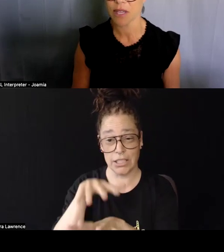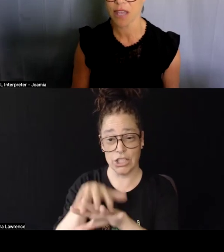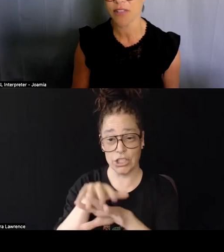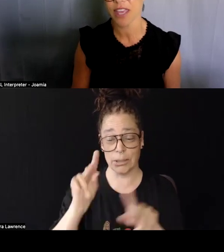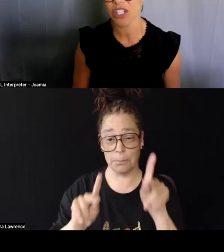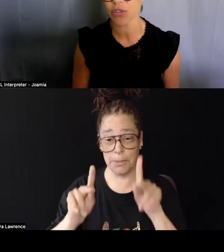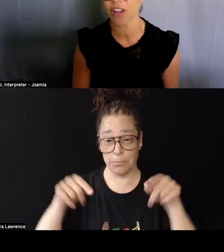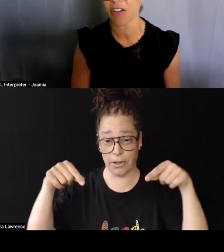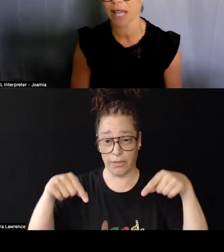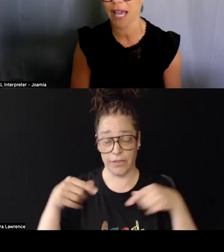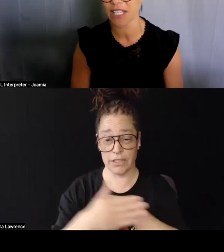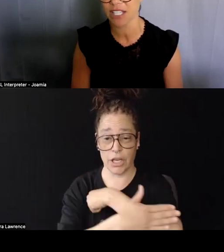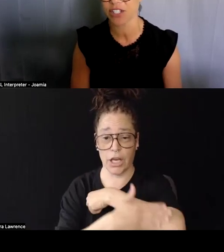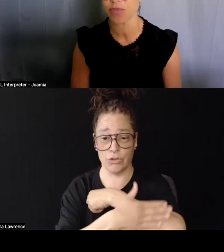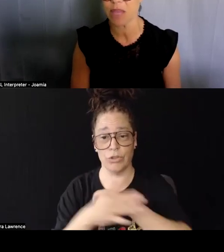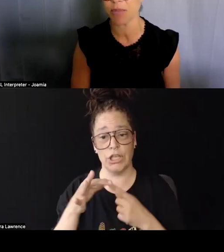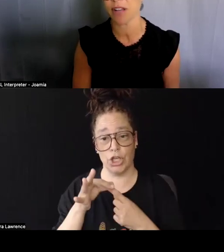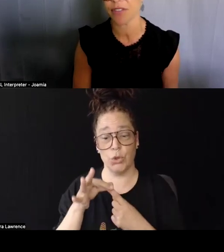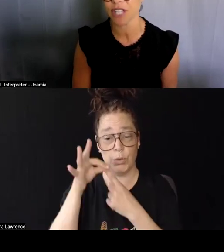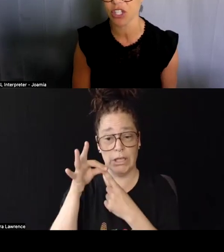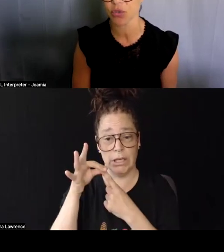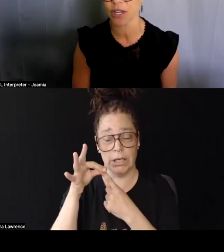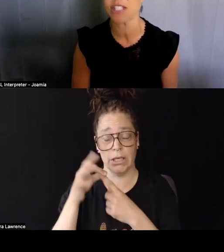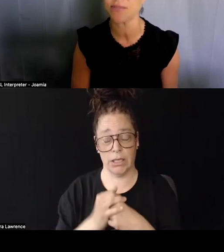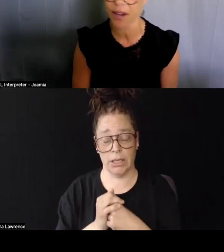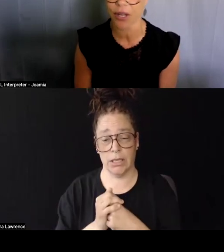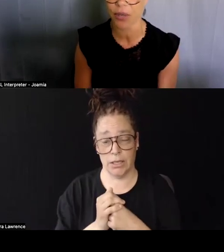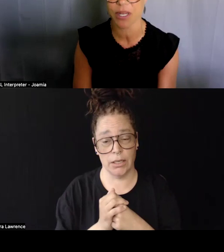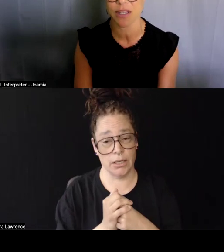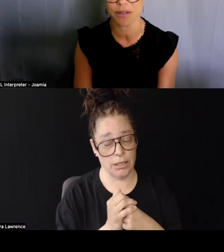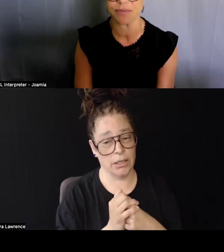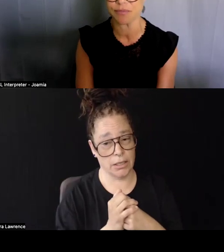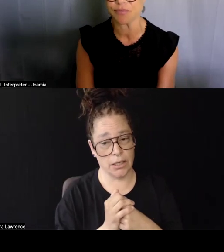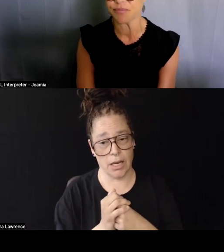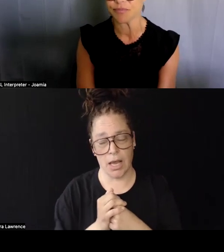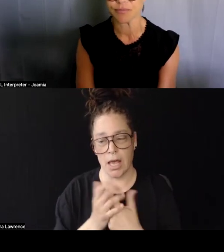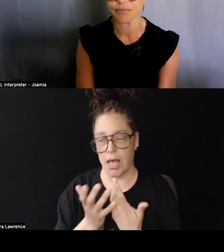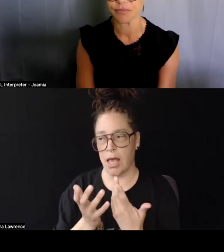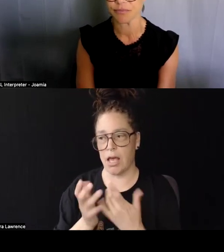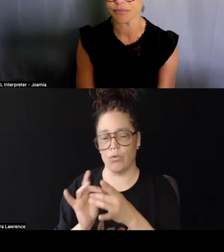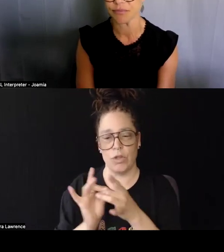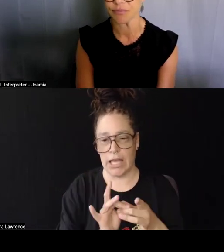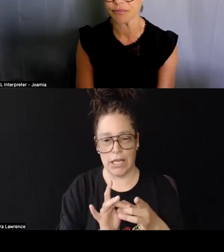And because of the history of Black Indigenous people of this country is very unique